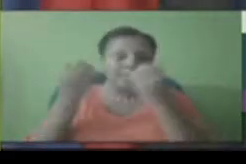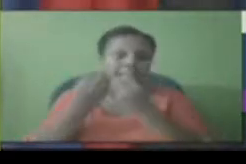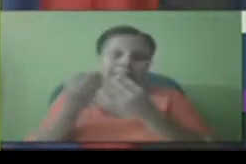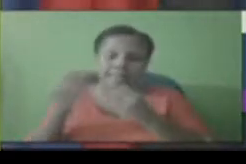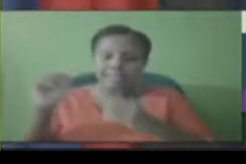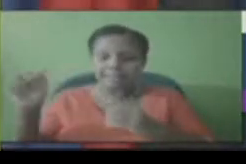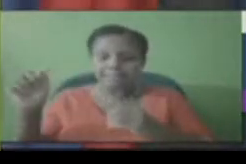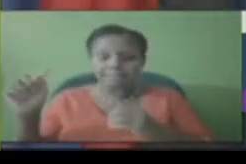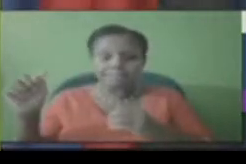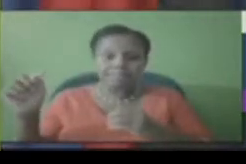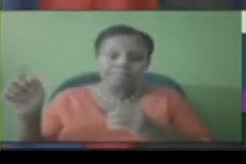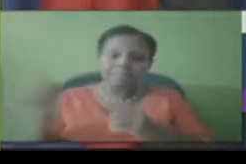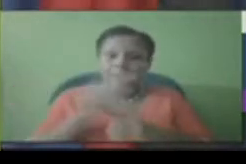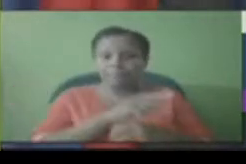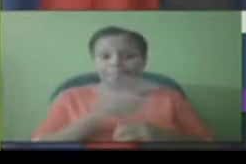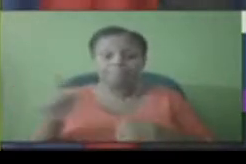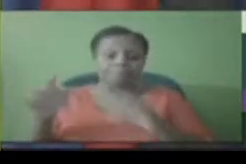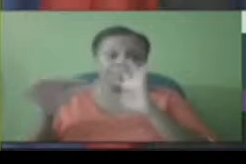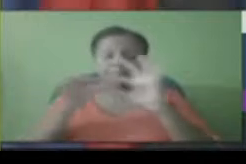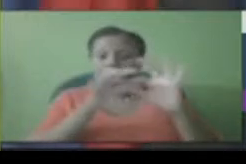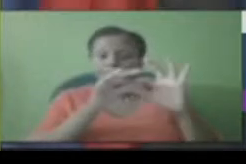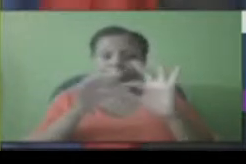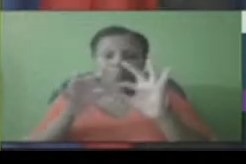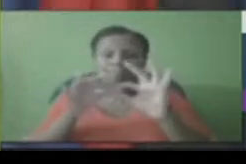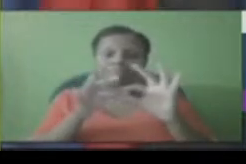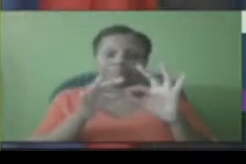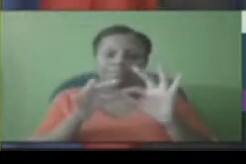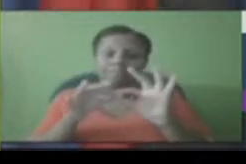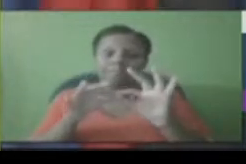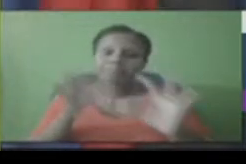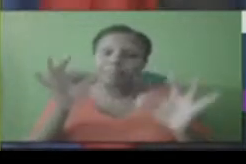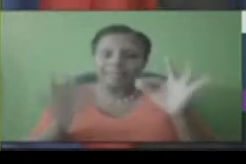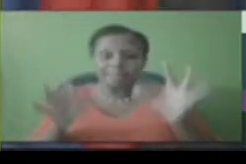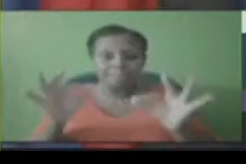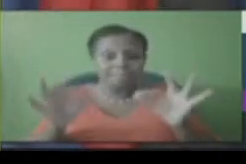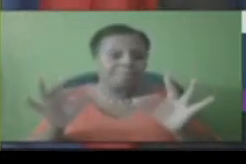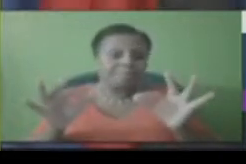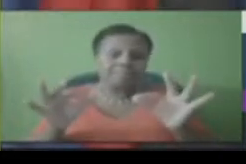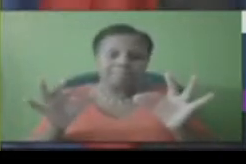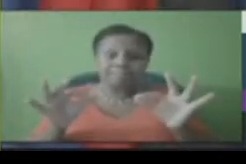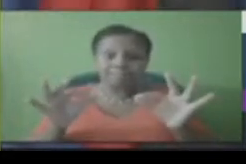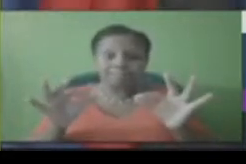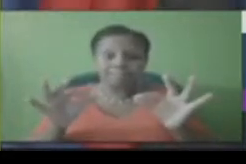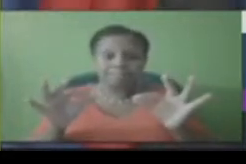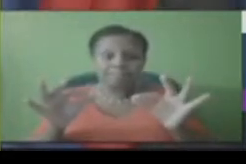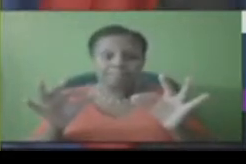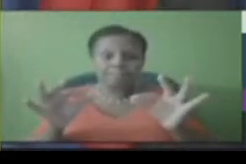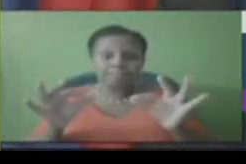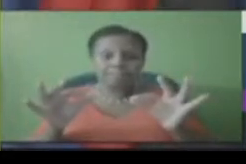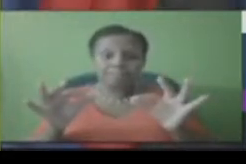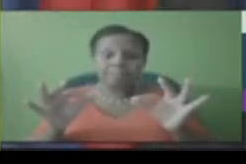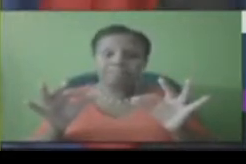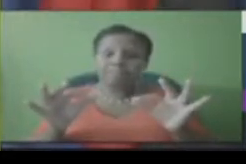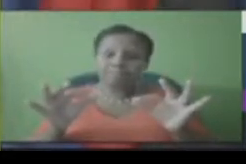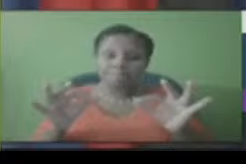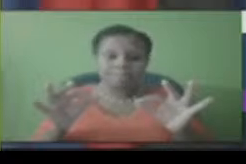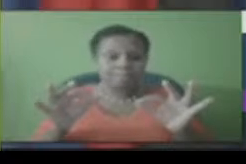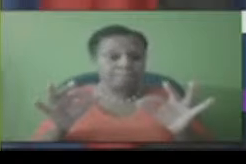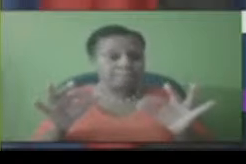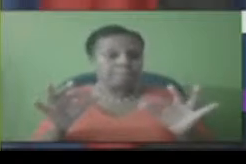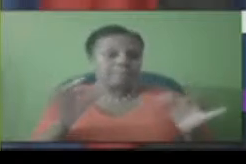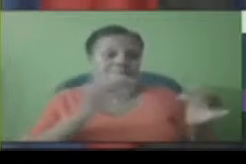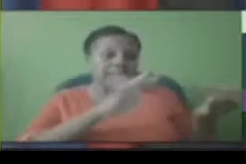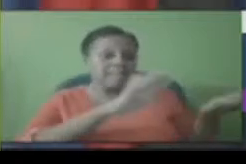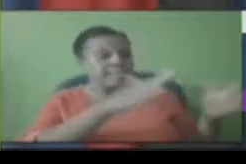response. If the clients die, it's like an epiphyte on a tree. If the tree dies,